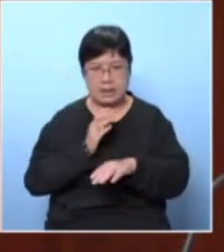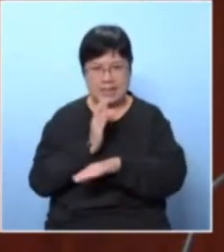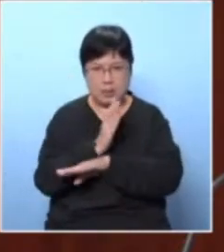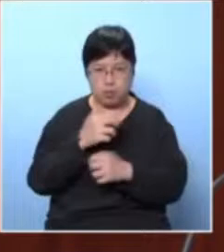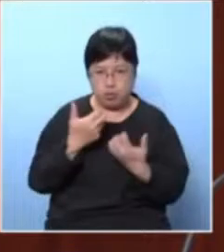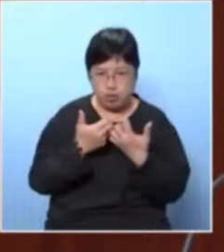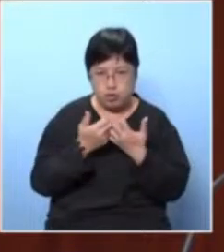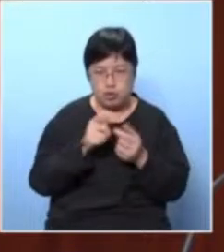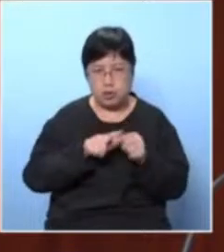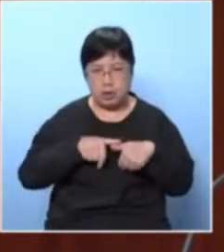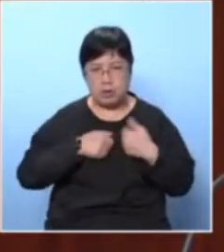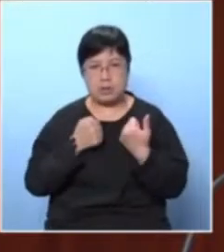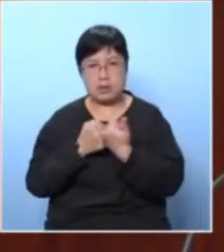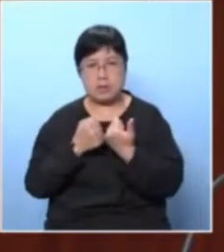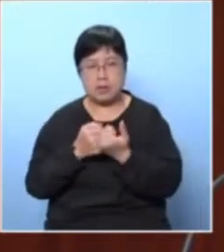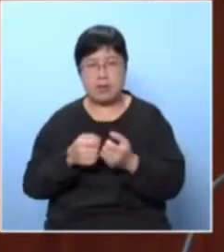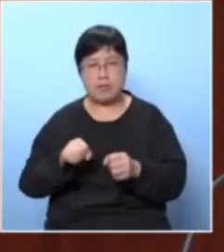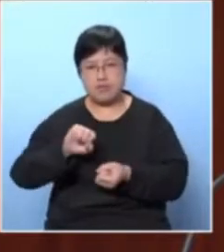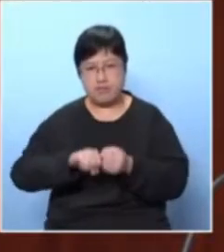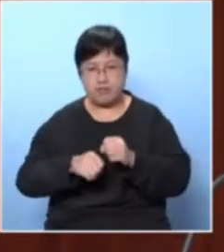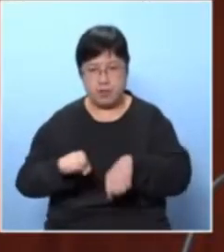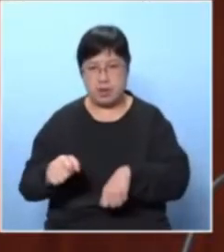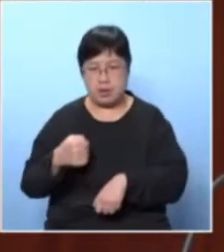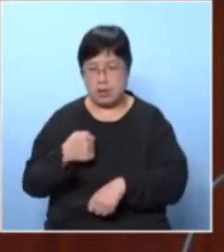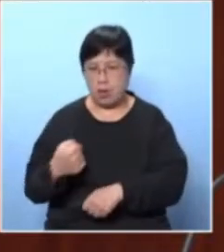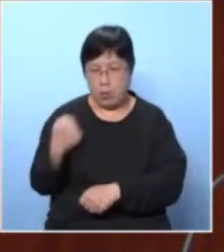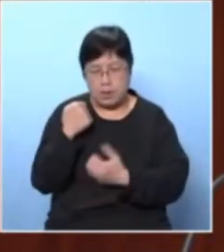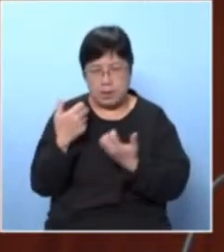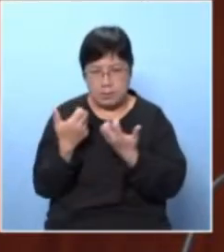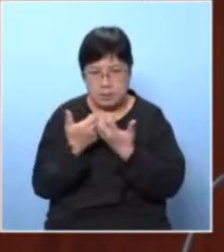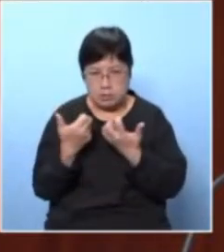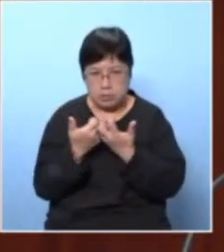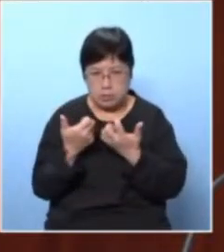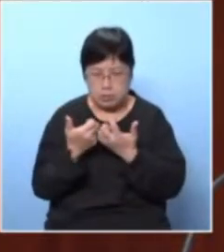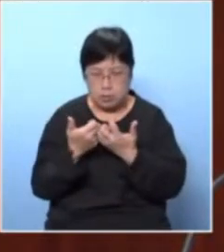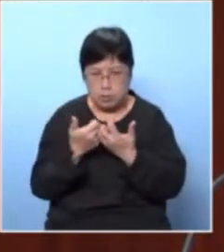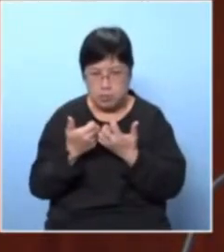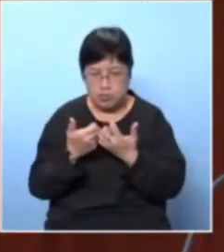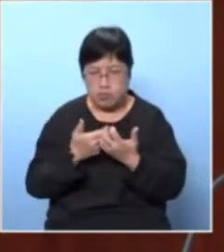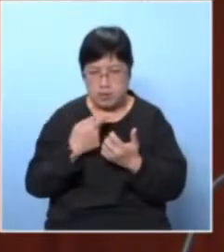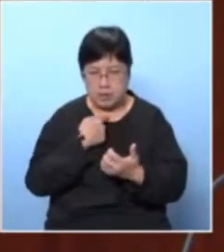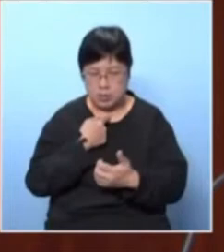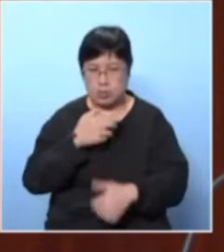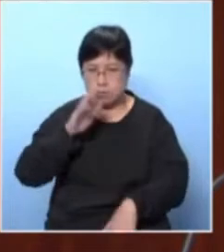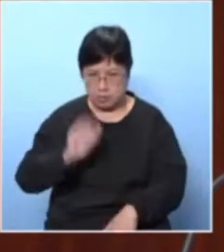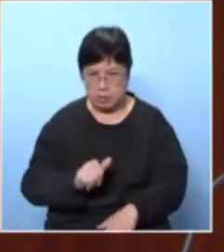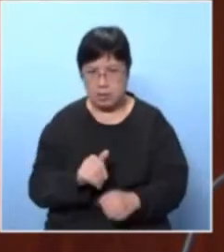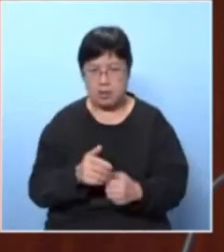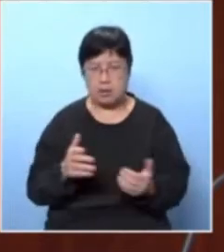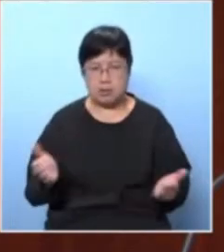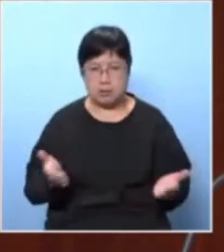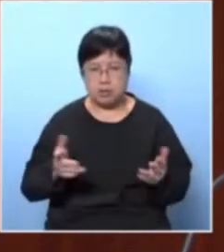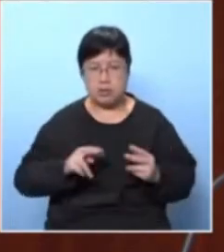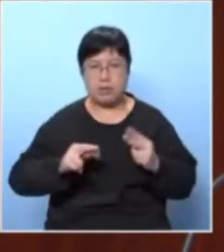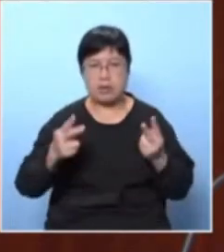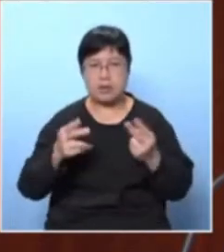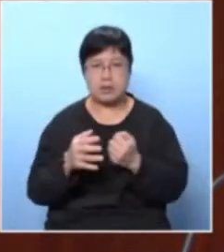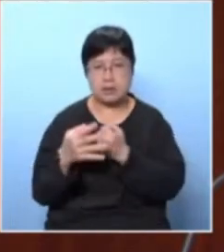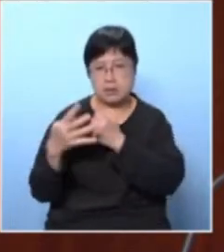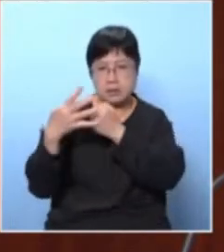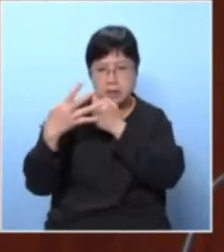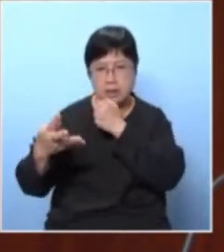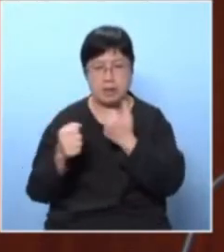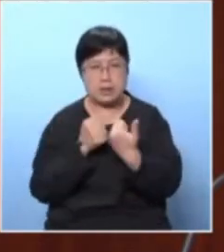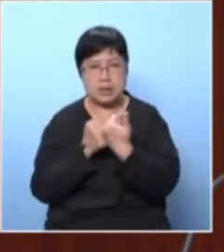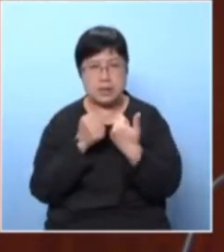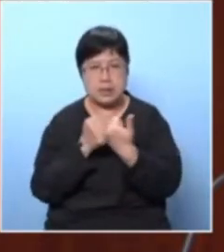phases, with a view to supporting the huge demand for computing power from R&D and relevant sectors and promoting industry development.